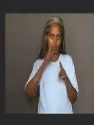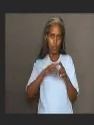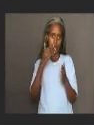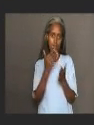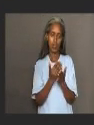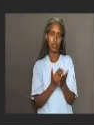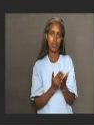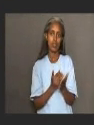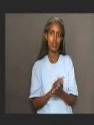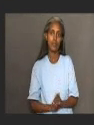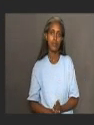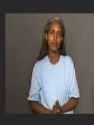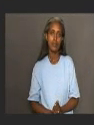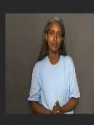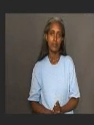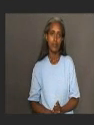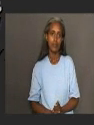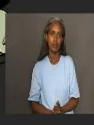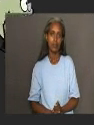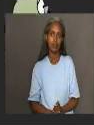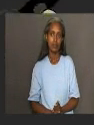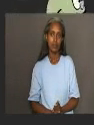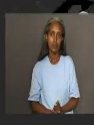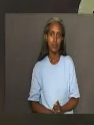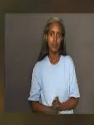Let's get back to our lesson.